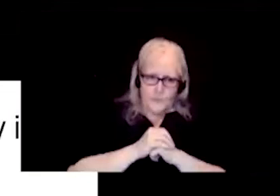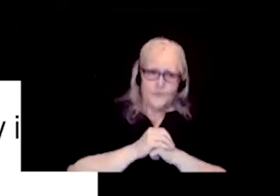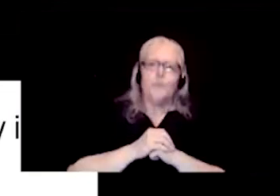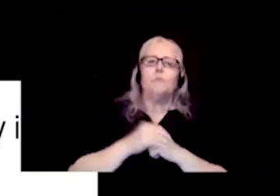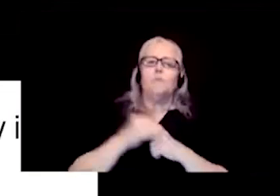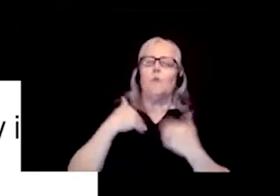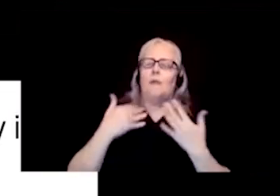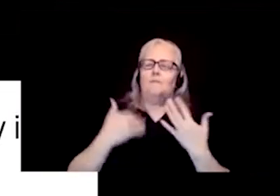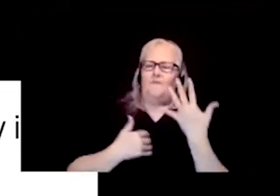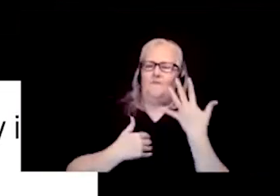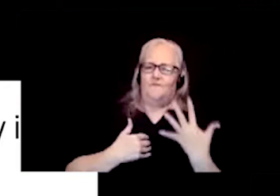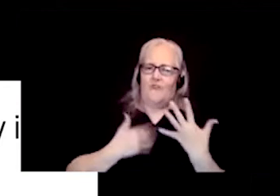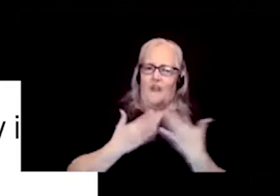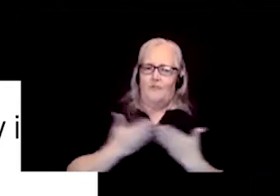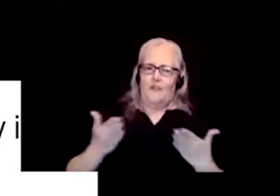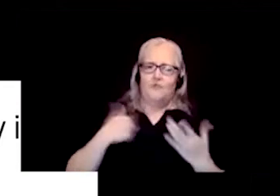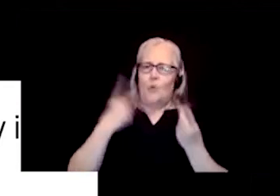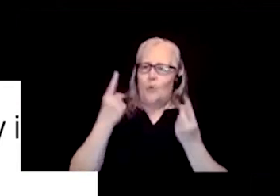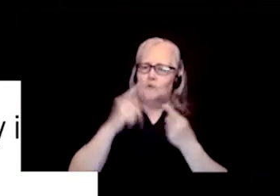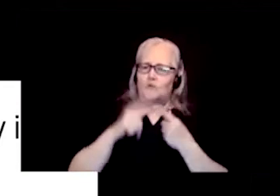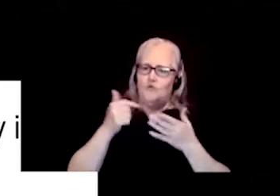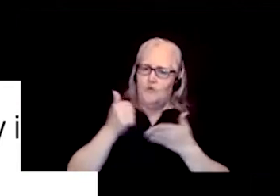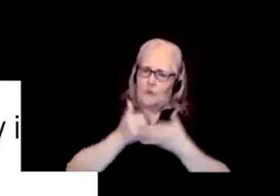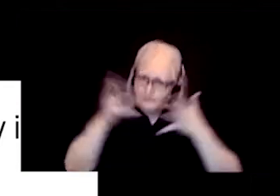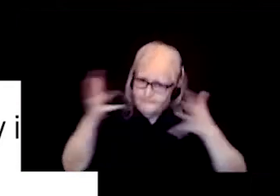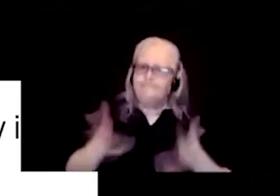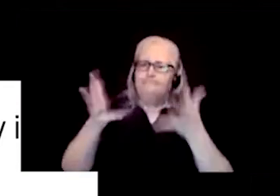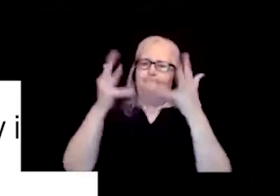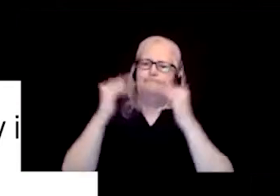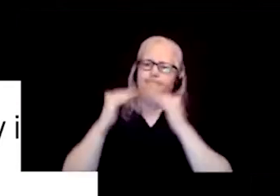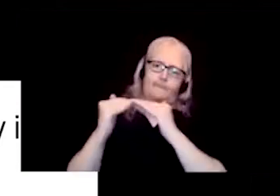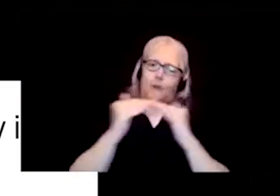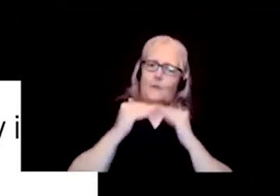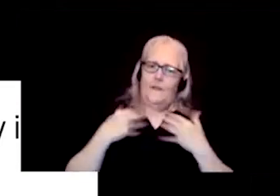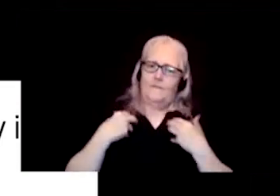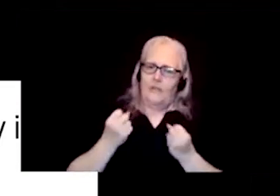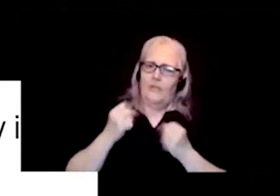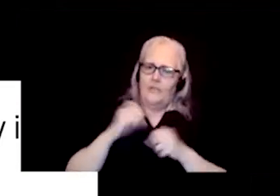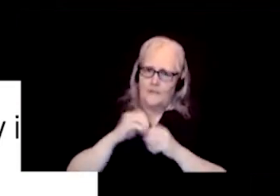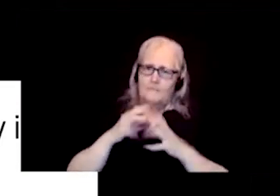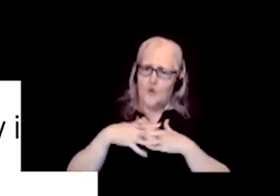we can do to elevate health equity in America. You know,